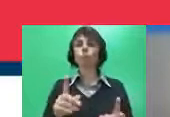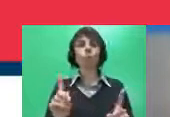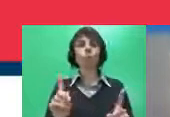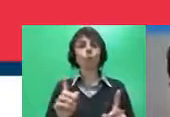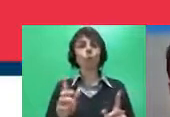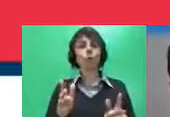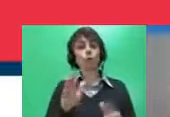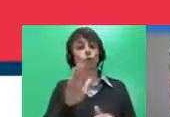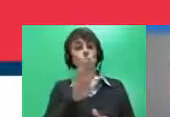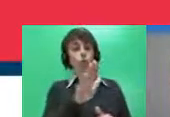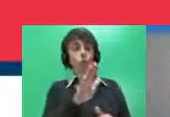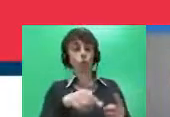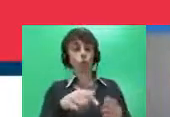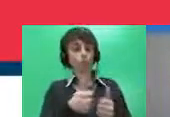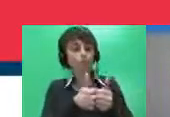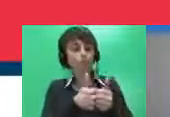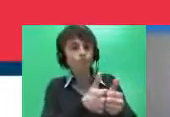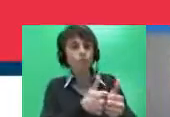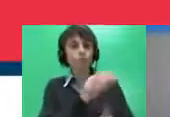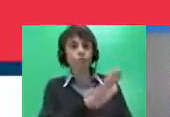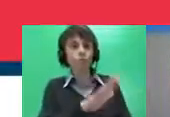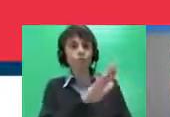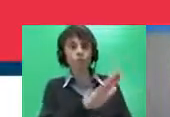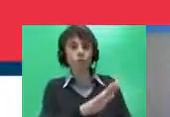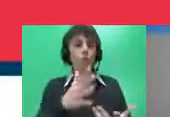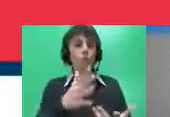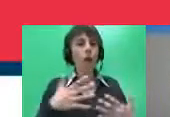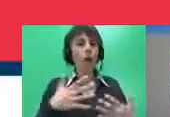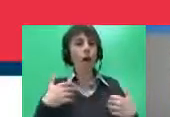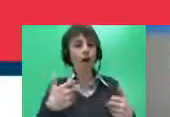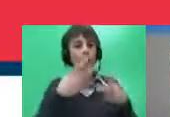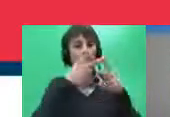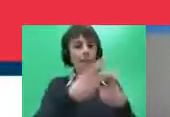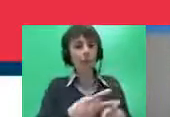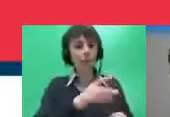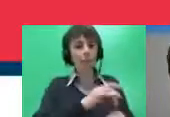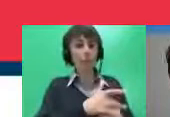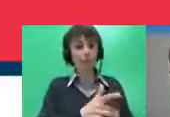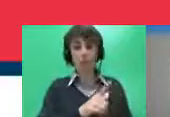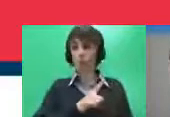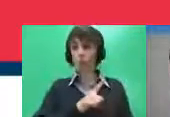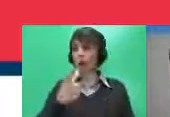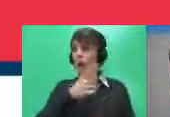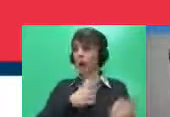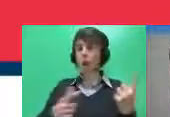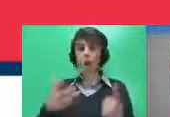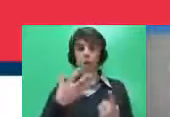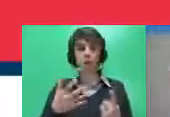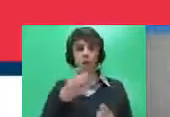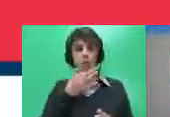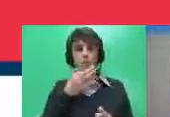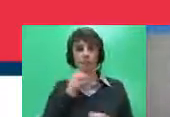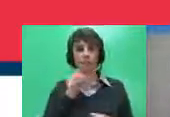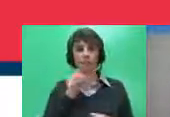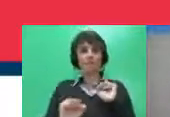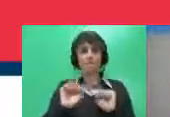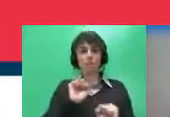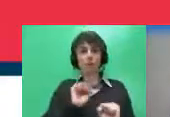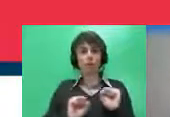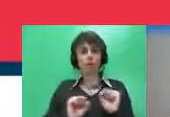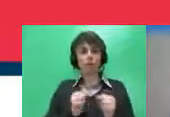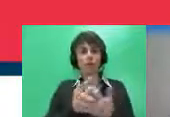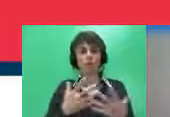I should say, because we are quite a risk-averse sector, you know, I think the fear of liabilities and the fear of an adverse event or